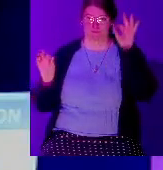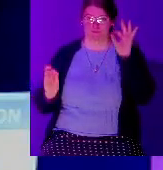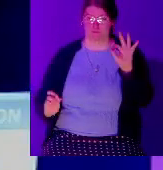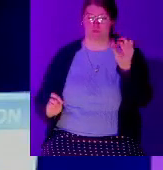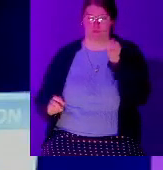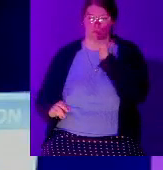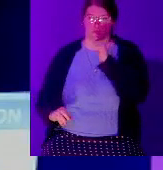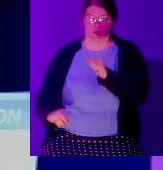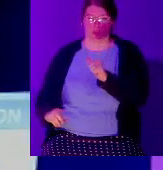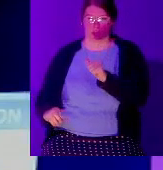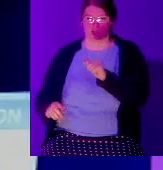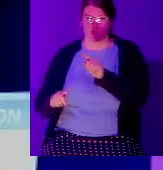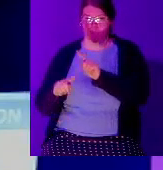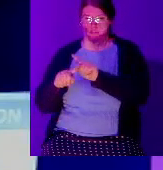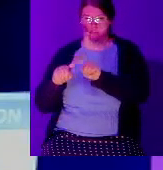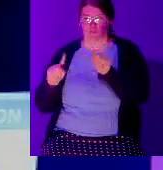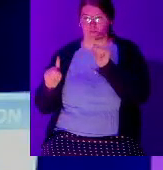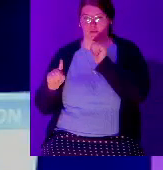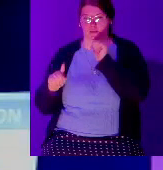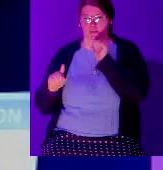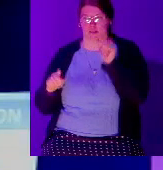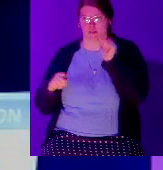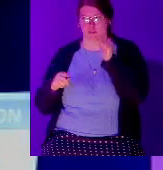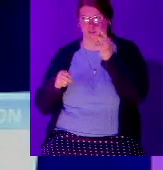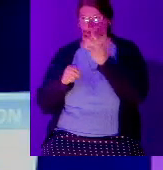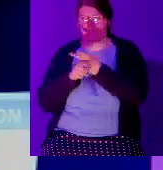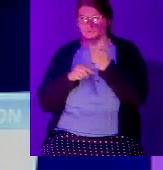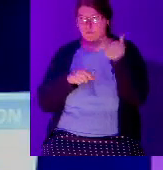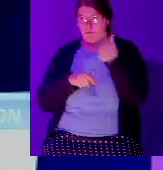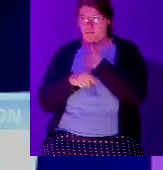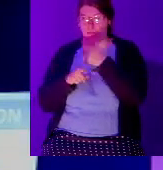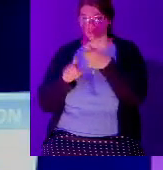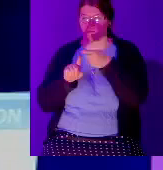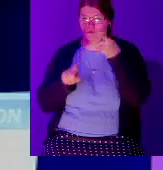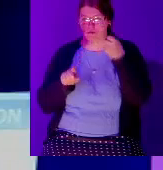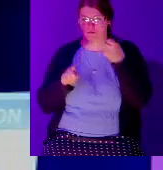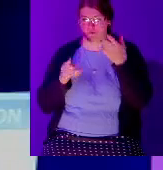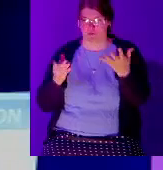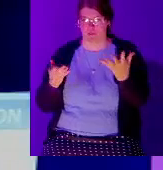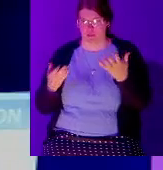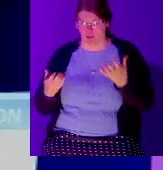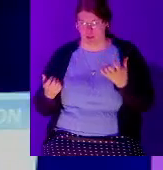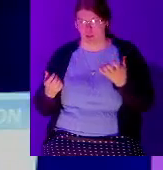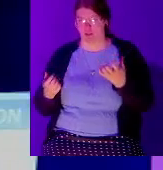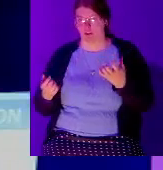but that doesn't keep us from desiring to do it as well as can be done.